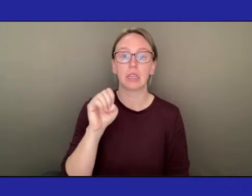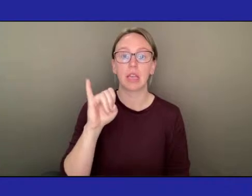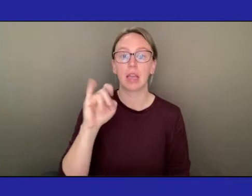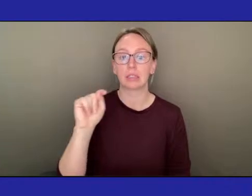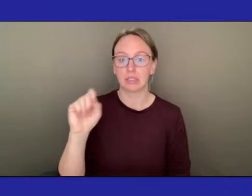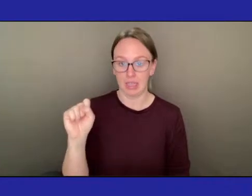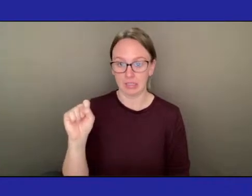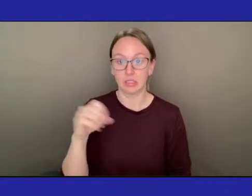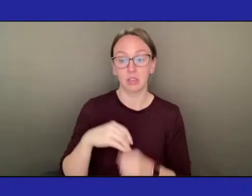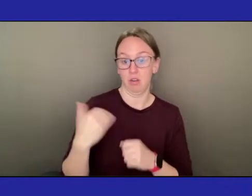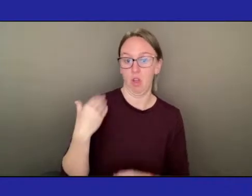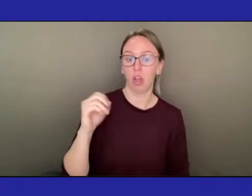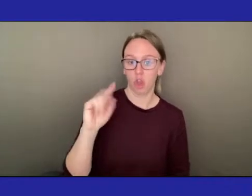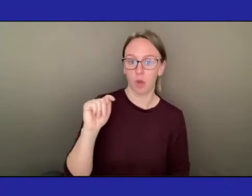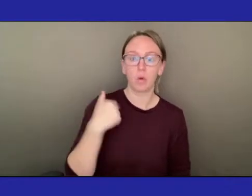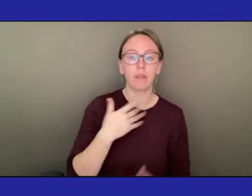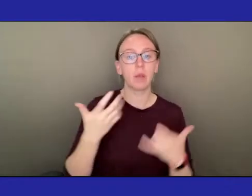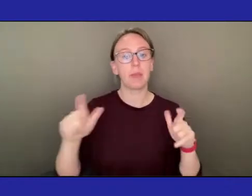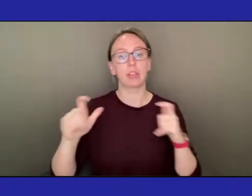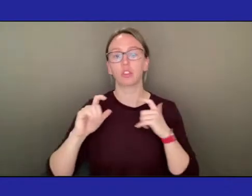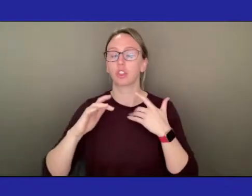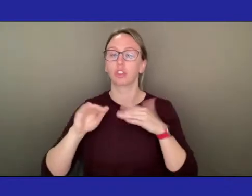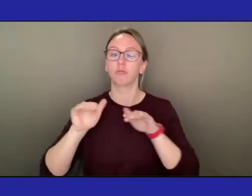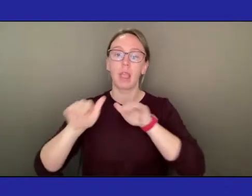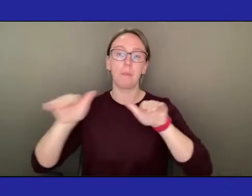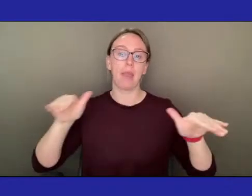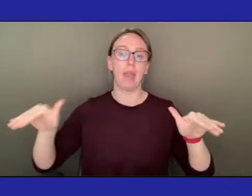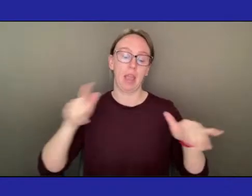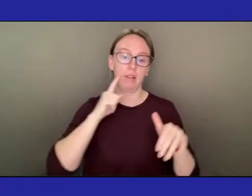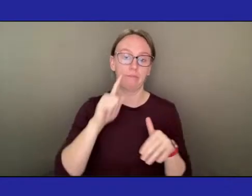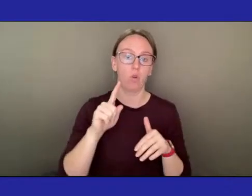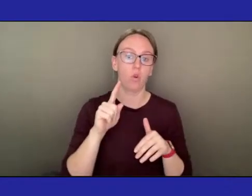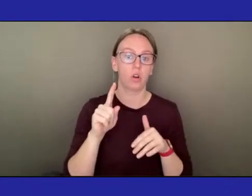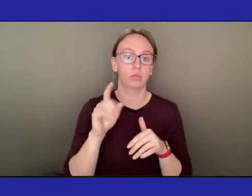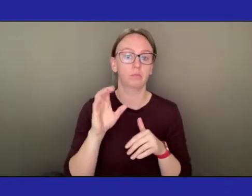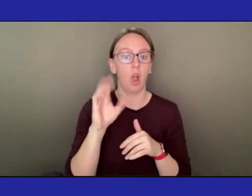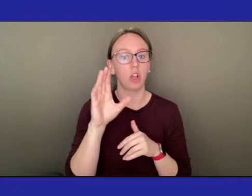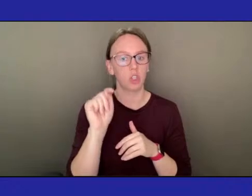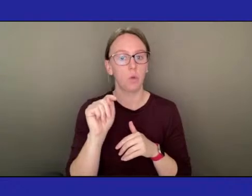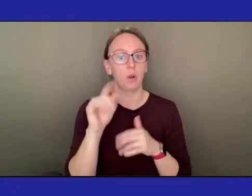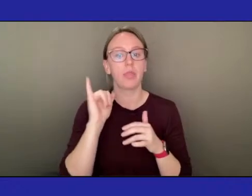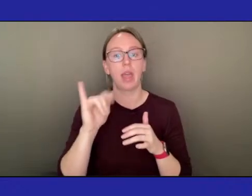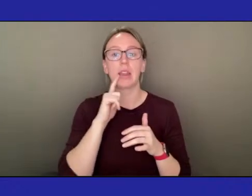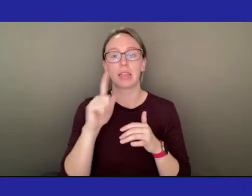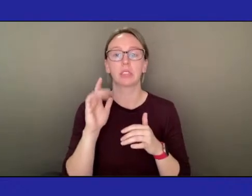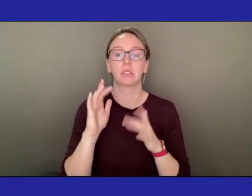on cybersecurity. October is Cybersecurity Awareness Month. And if we go to the next slide,